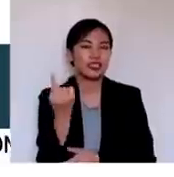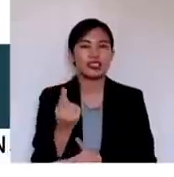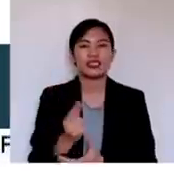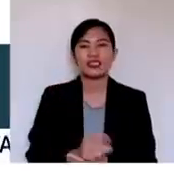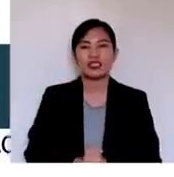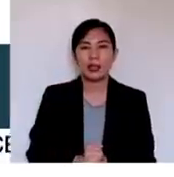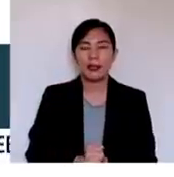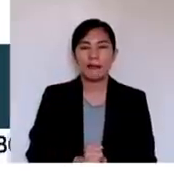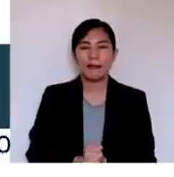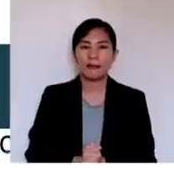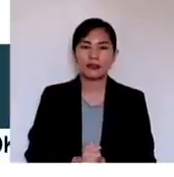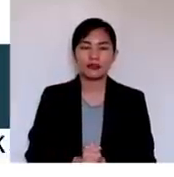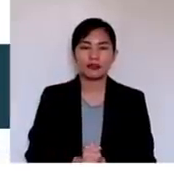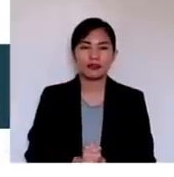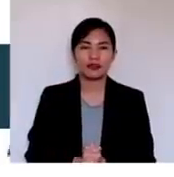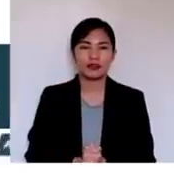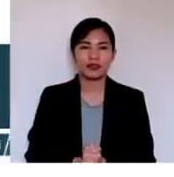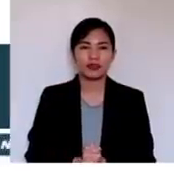saying,